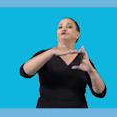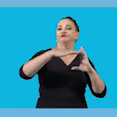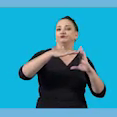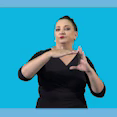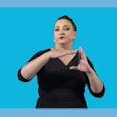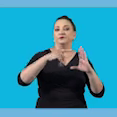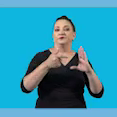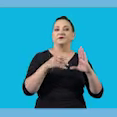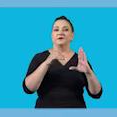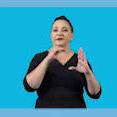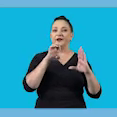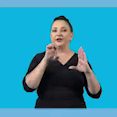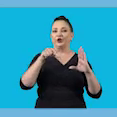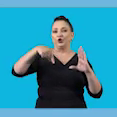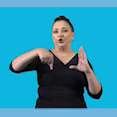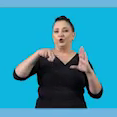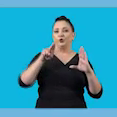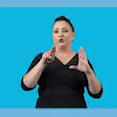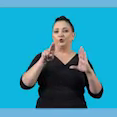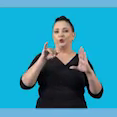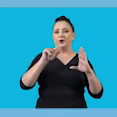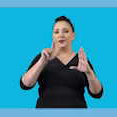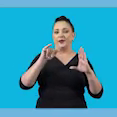means when equilibrium is reached.